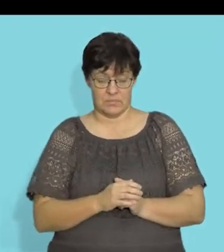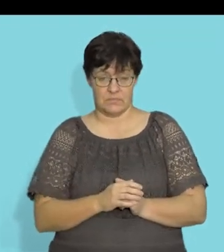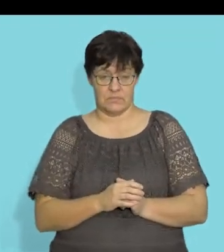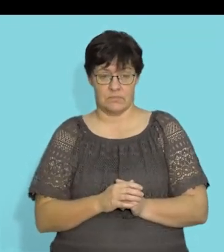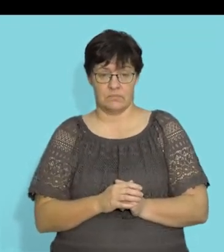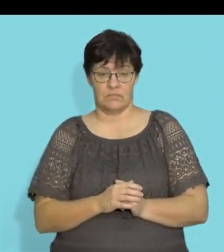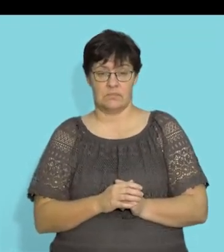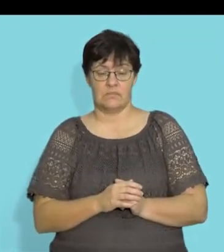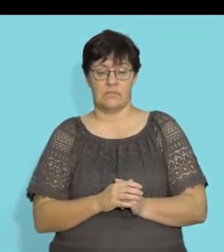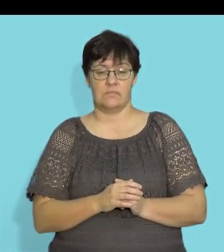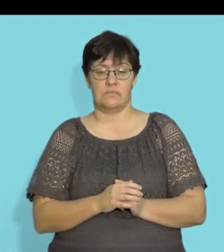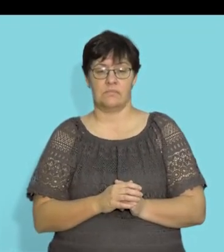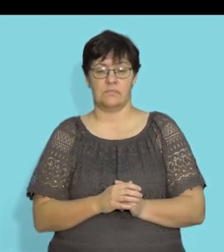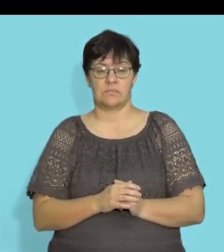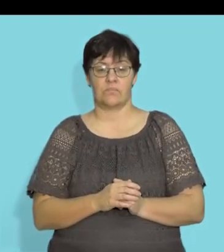closer to.